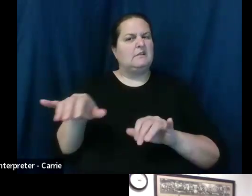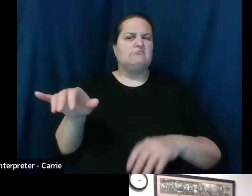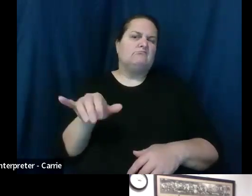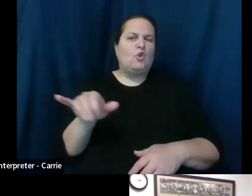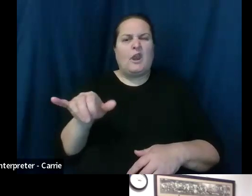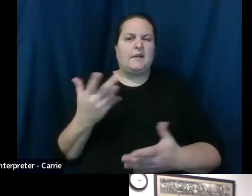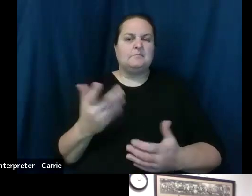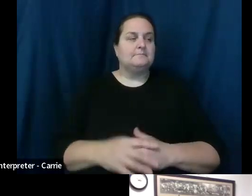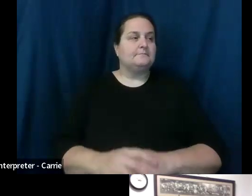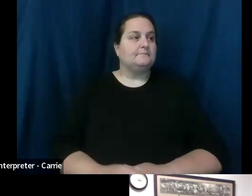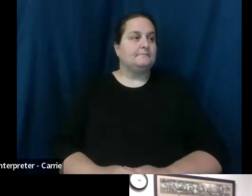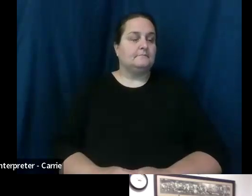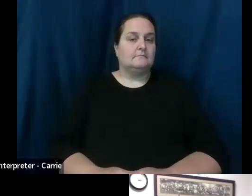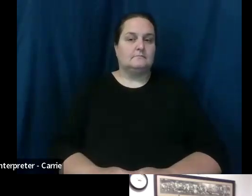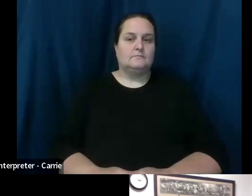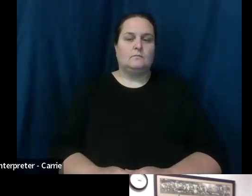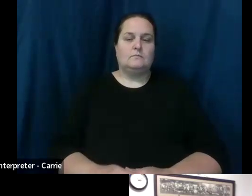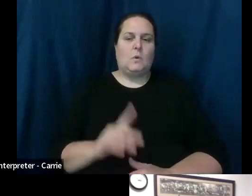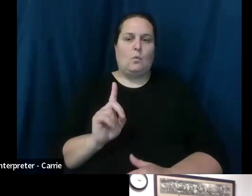Actually, before we go,